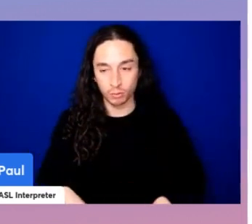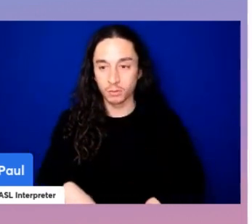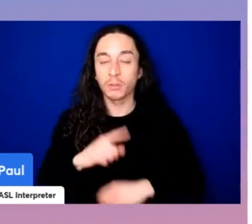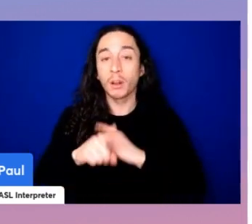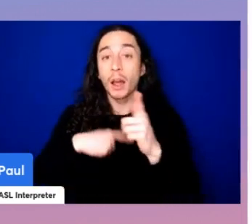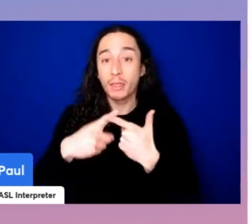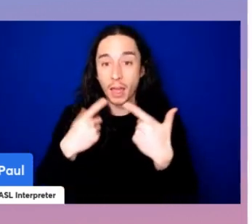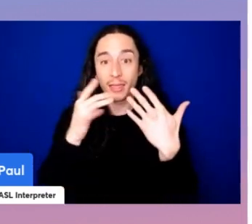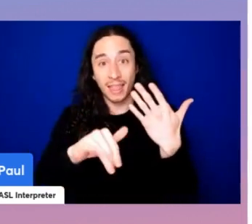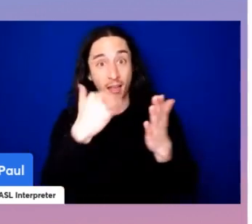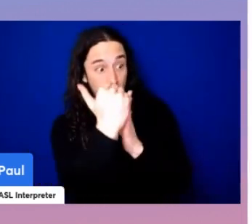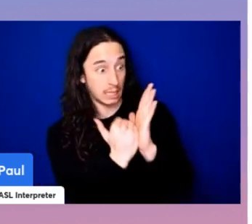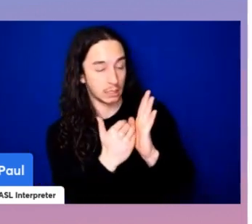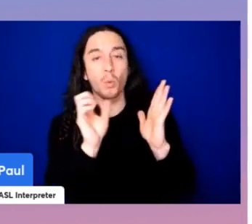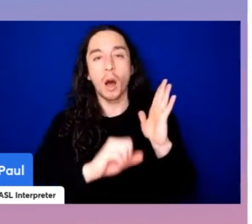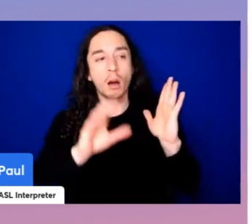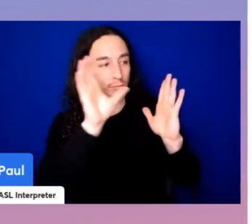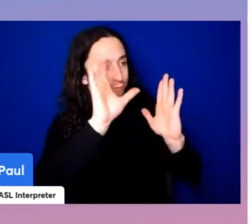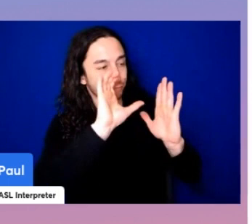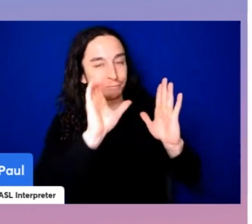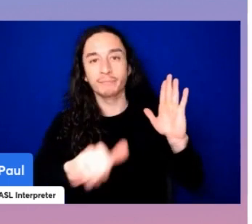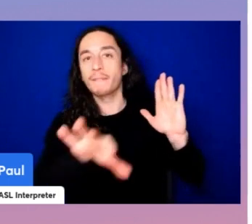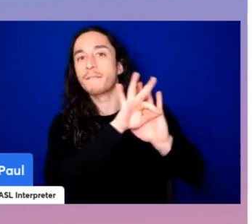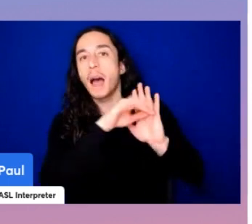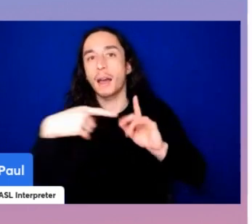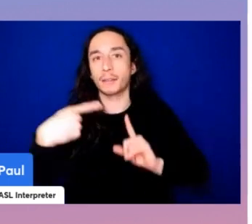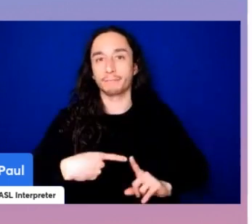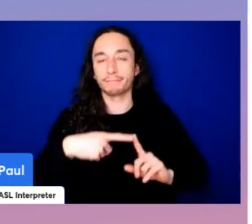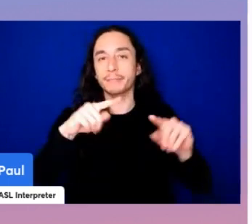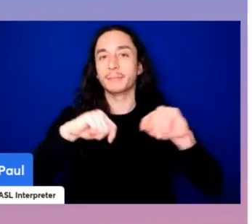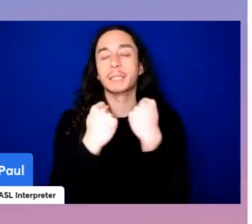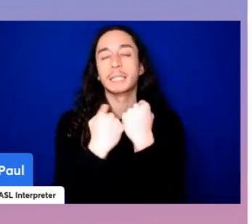search that list for the team member that we